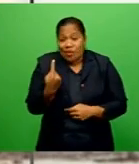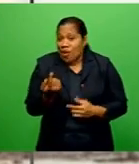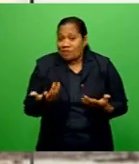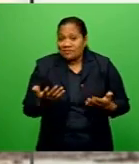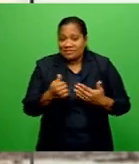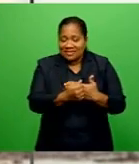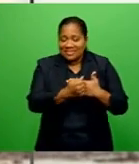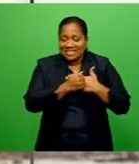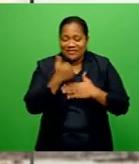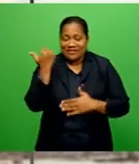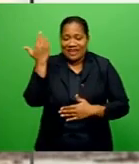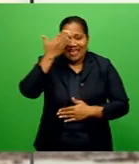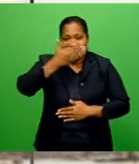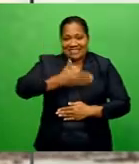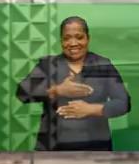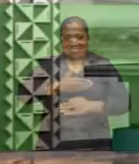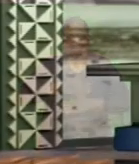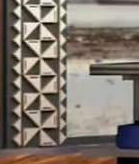keep safe and good night.